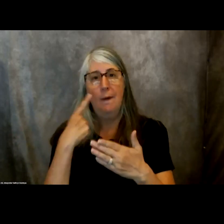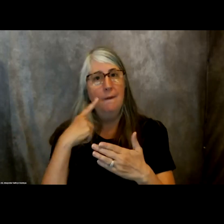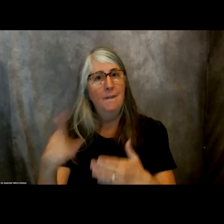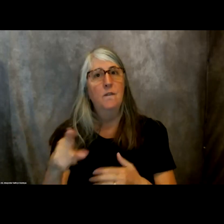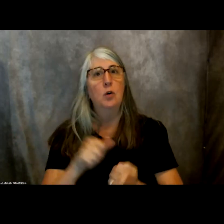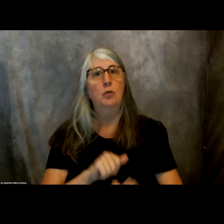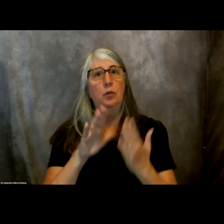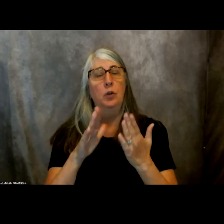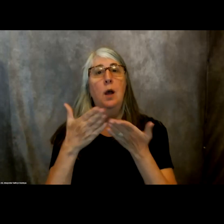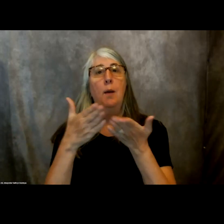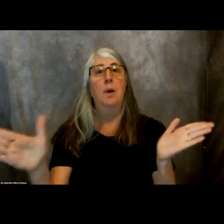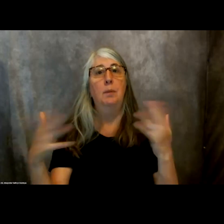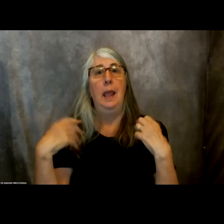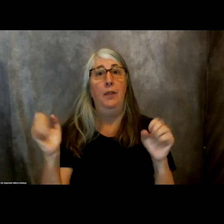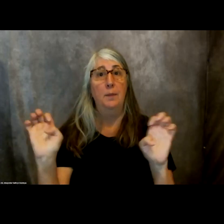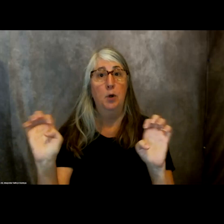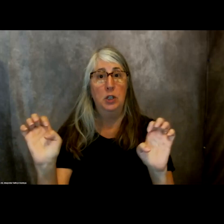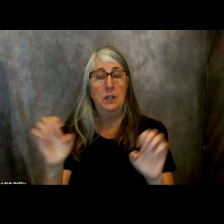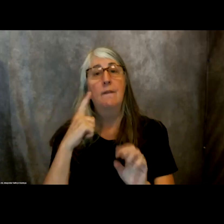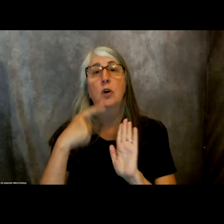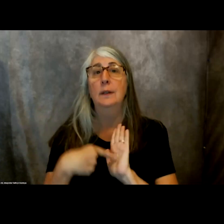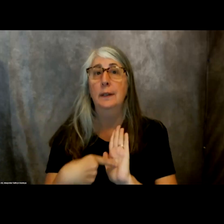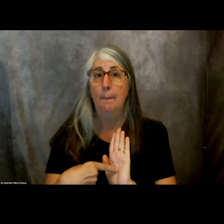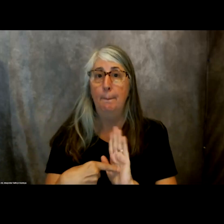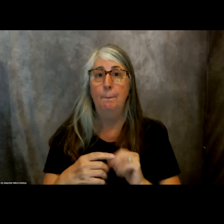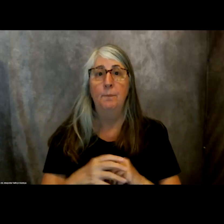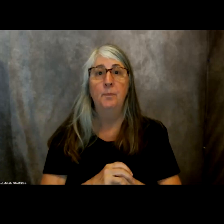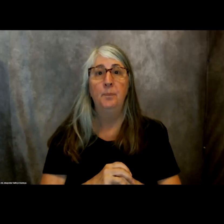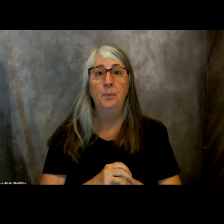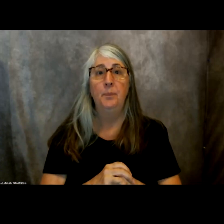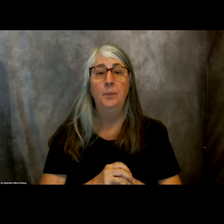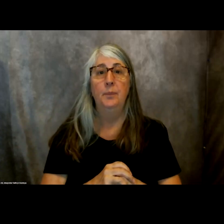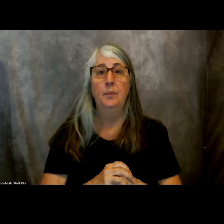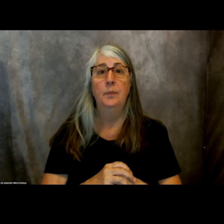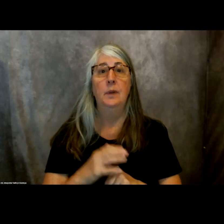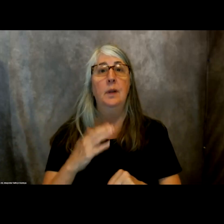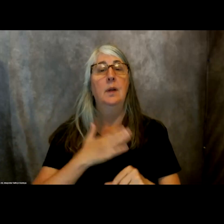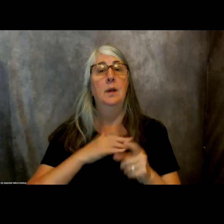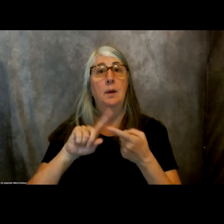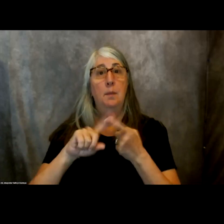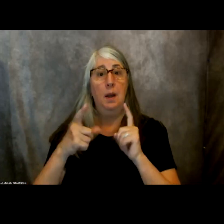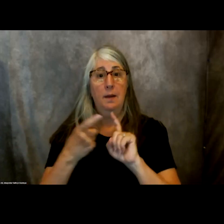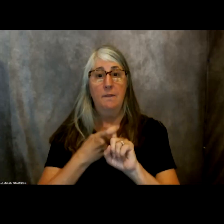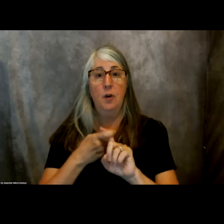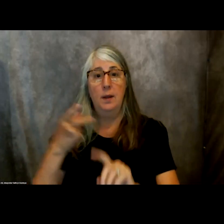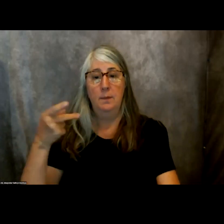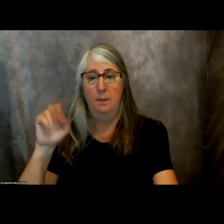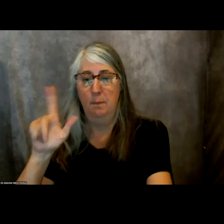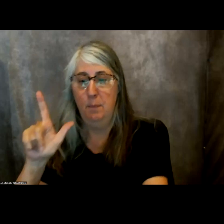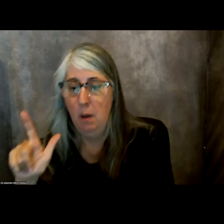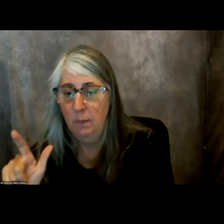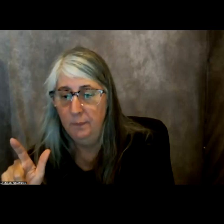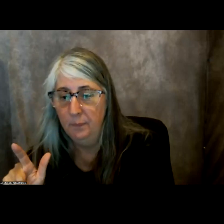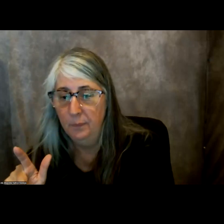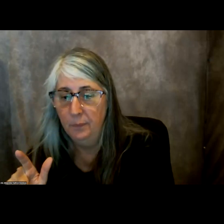public health emergency. For example, I had my friend and resident genius, Paul Galdas, provide